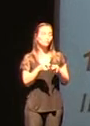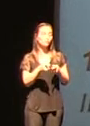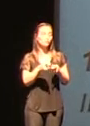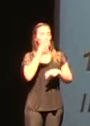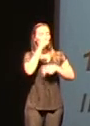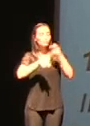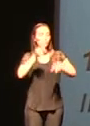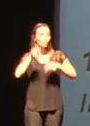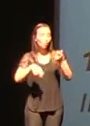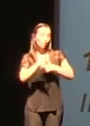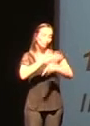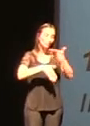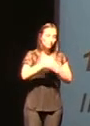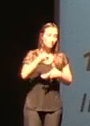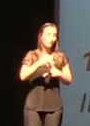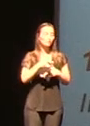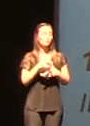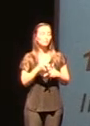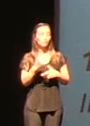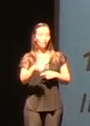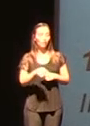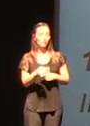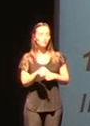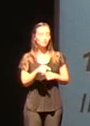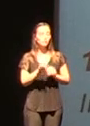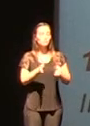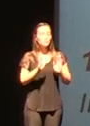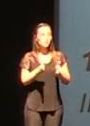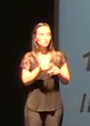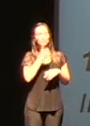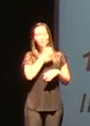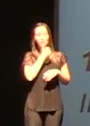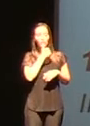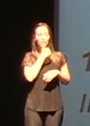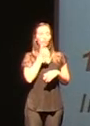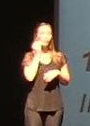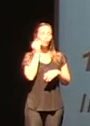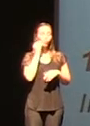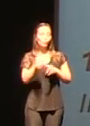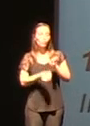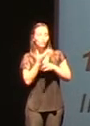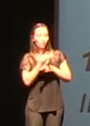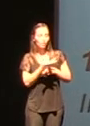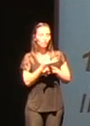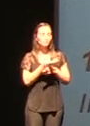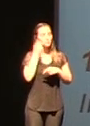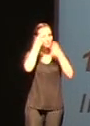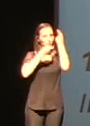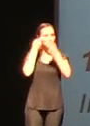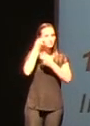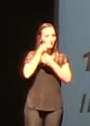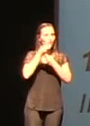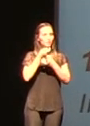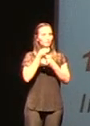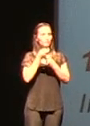with disabilities themselves that the UN decided in 2001 to create a committee to think about developing